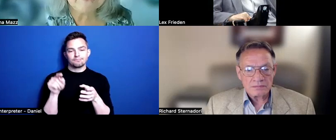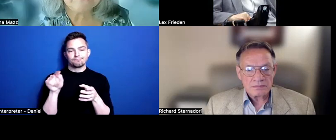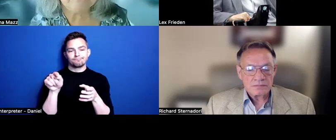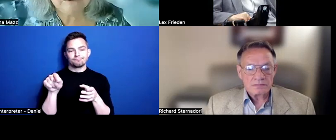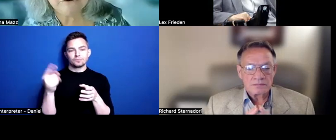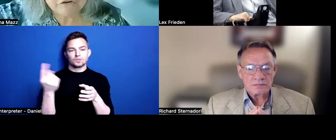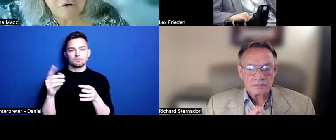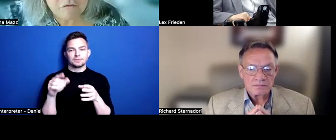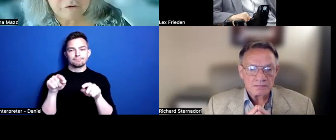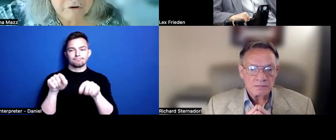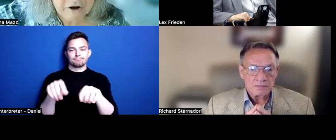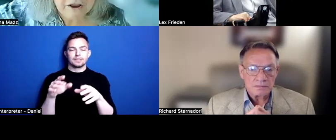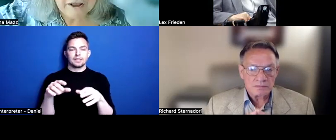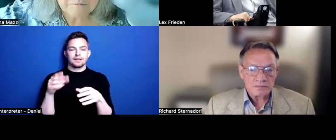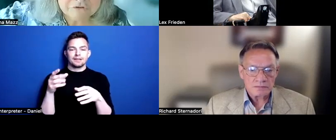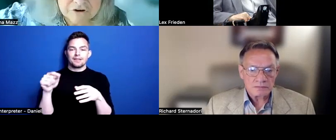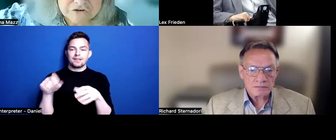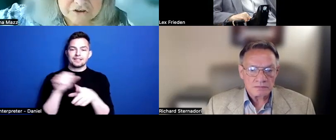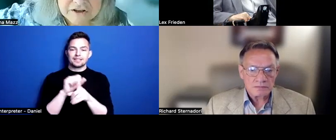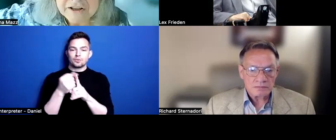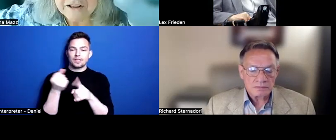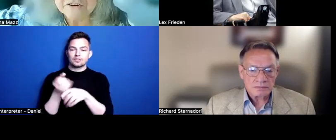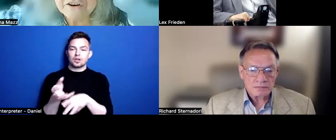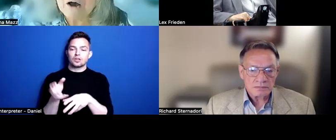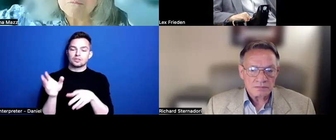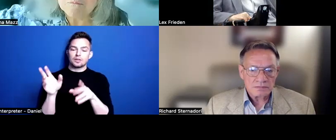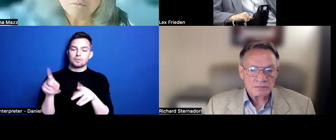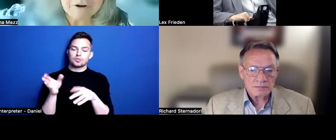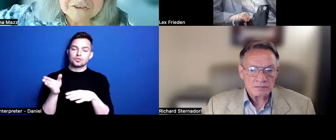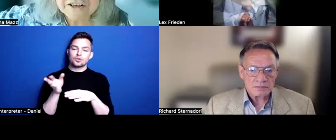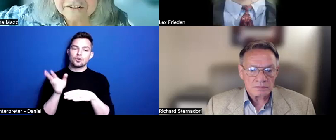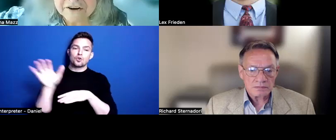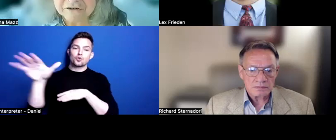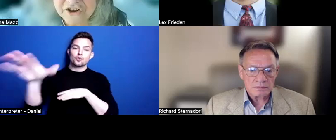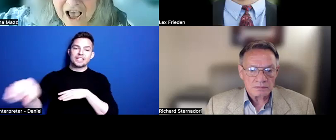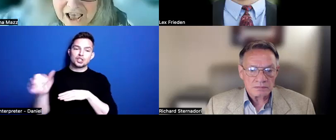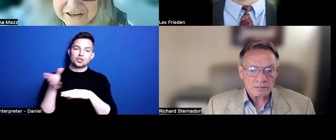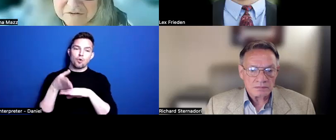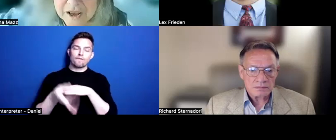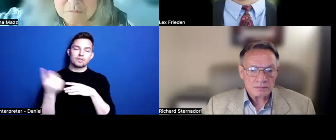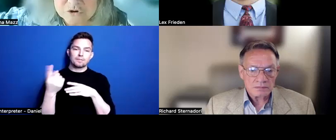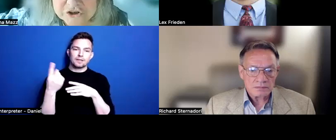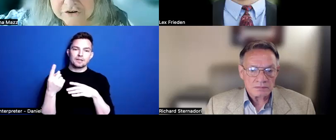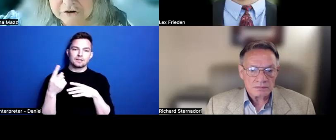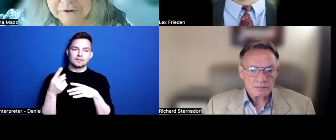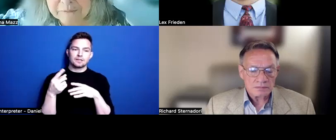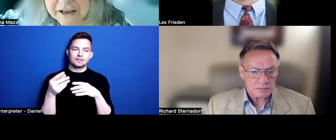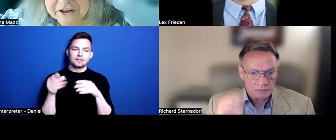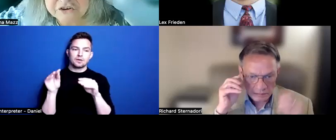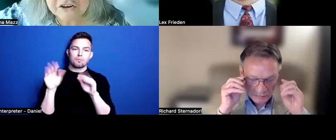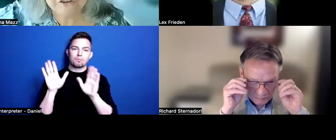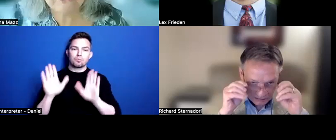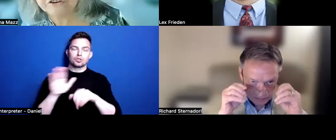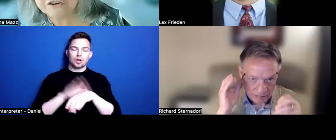with a disability to reach over an obstruction that is now pressing in their side and pushing on their